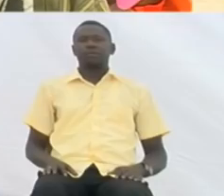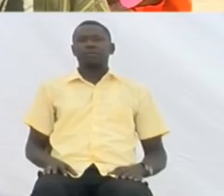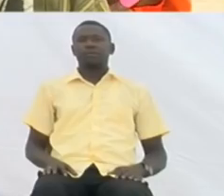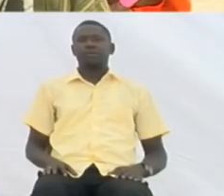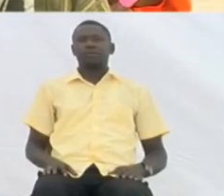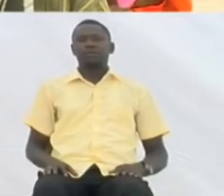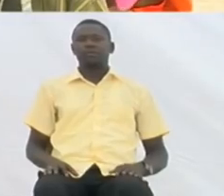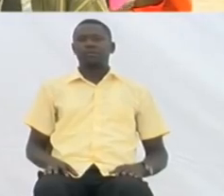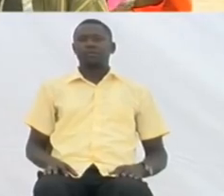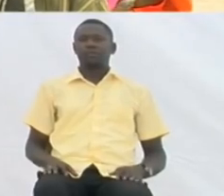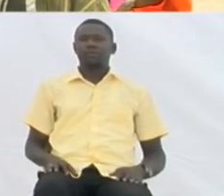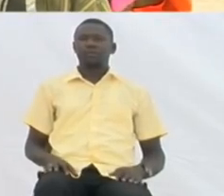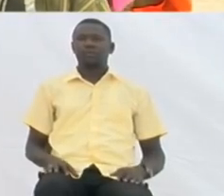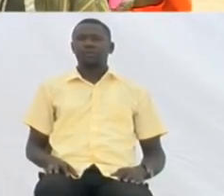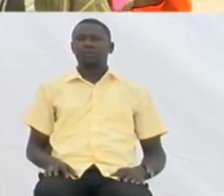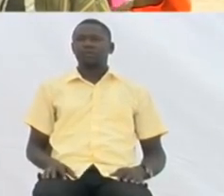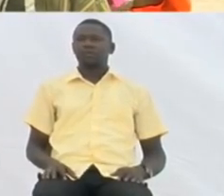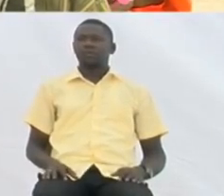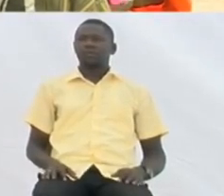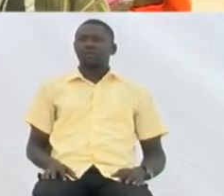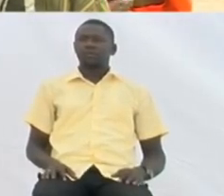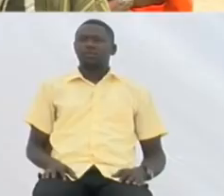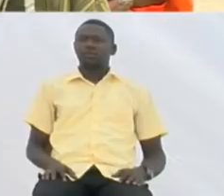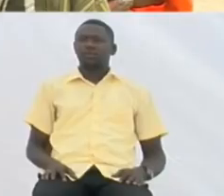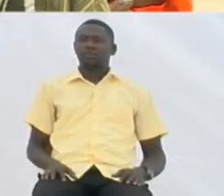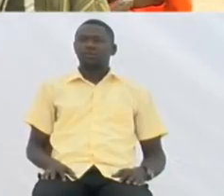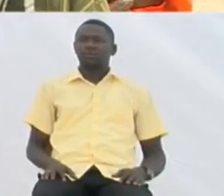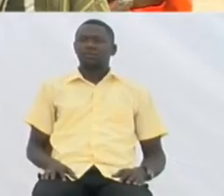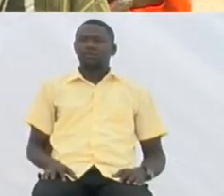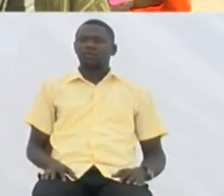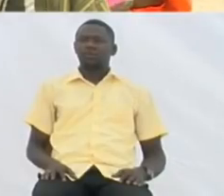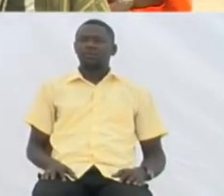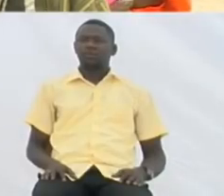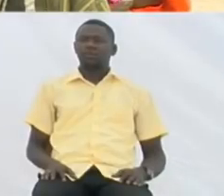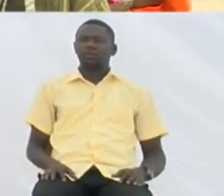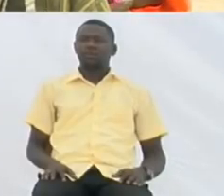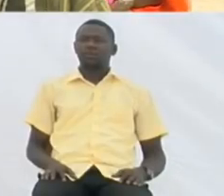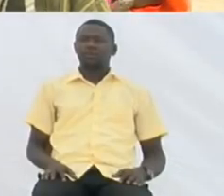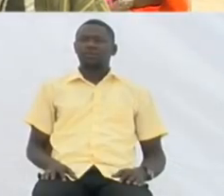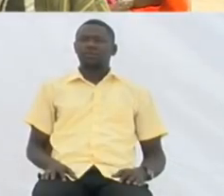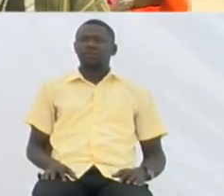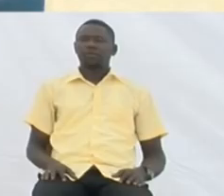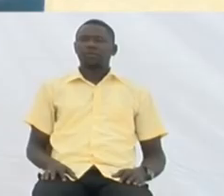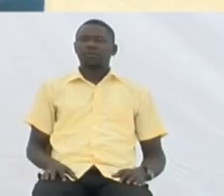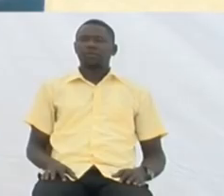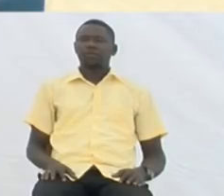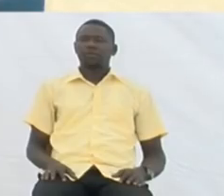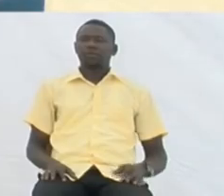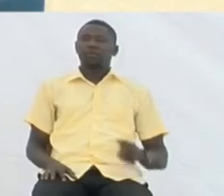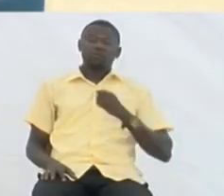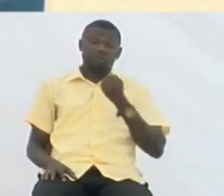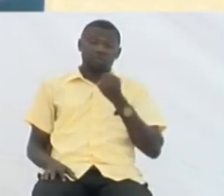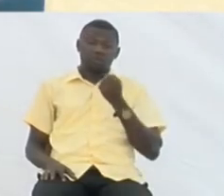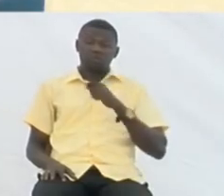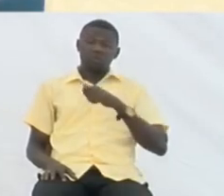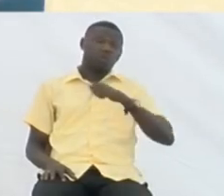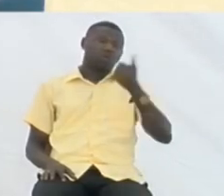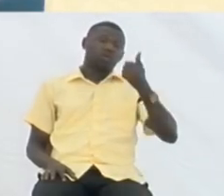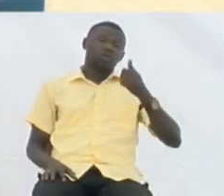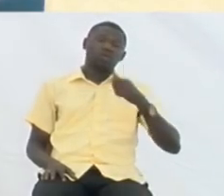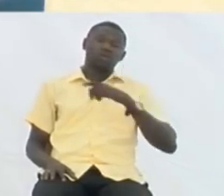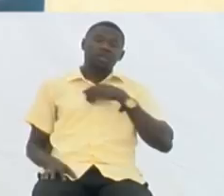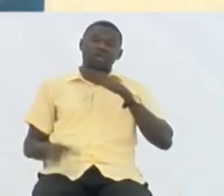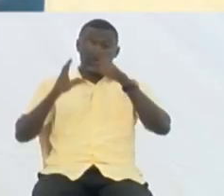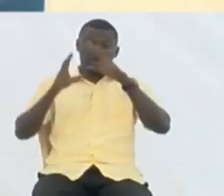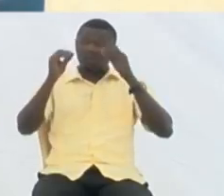Katko don la bungo kensengo idimoli damale tuta jembe tata yensambadin kirato neneman damage. Because for others, their